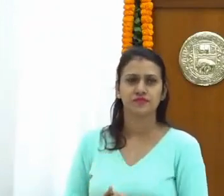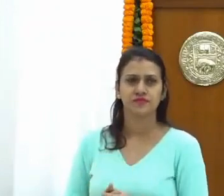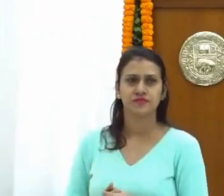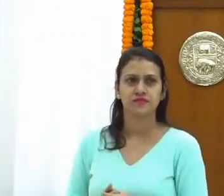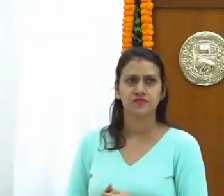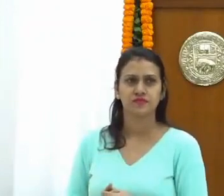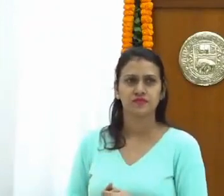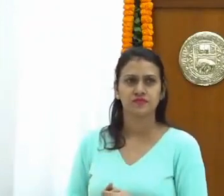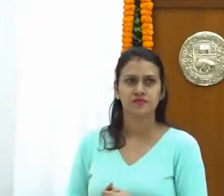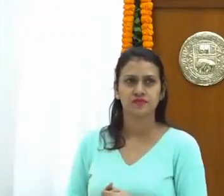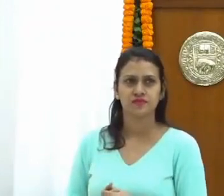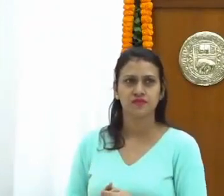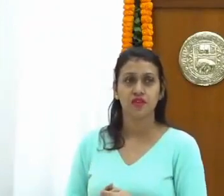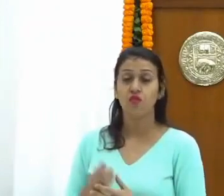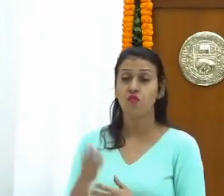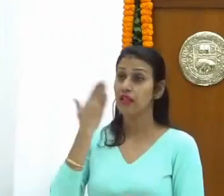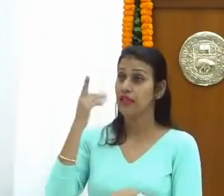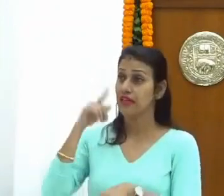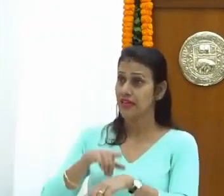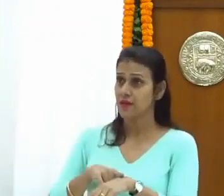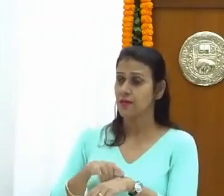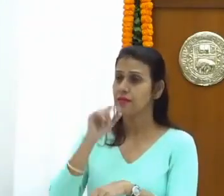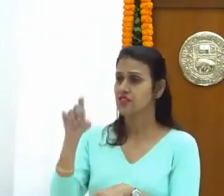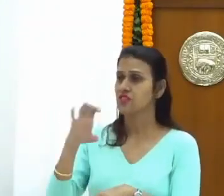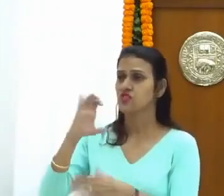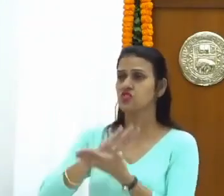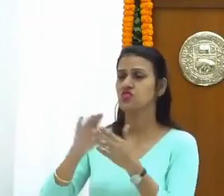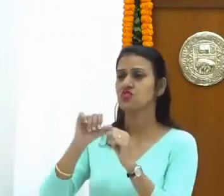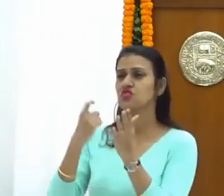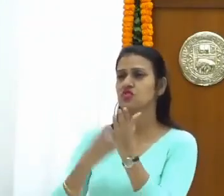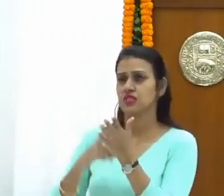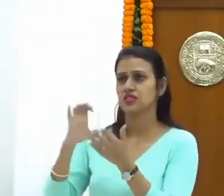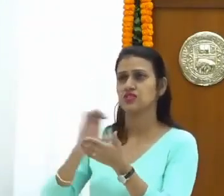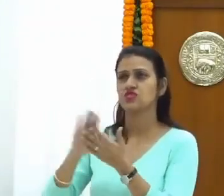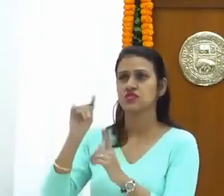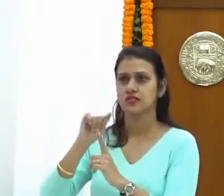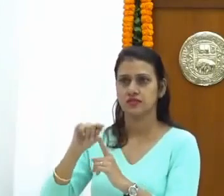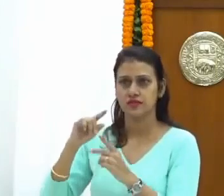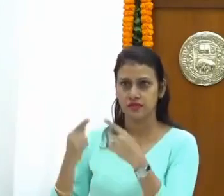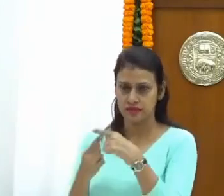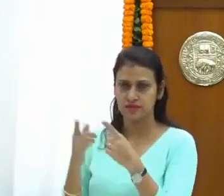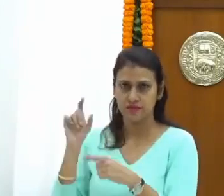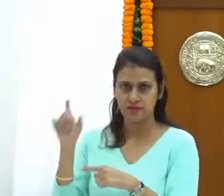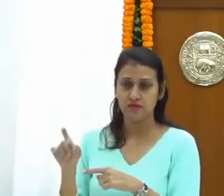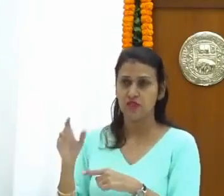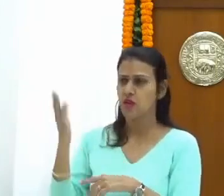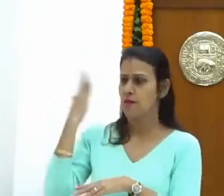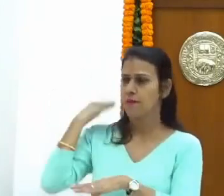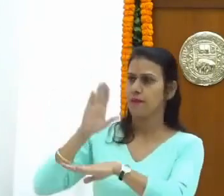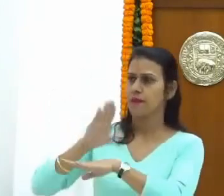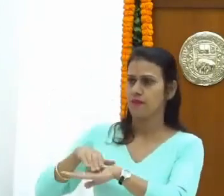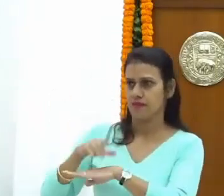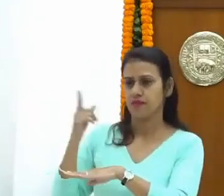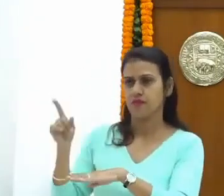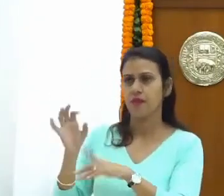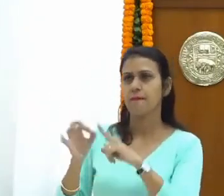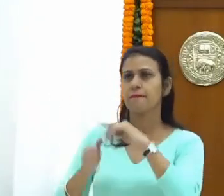Leader of opposition of that time, Winston Churchill, who was the former Prime Minister of